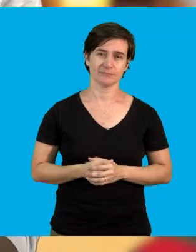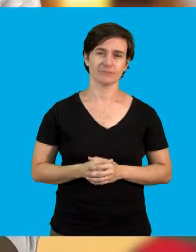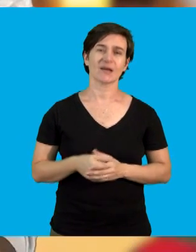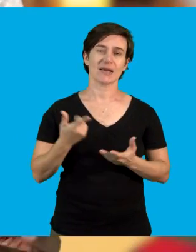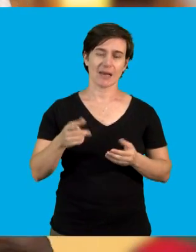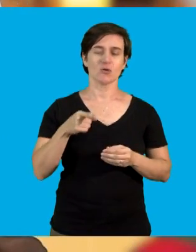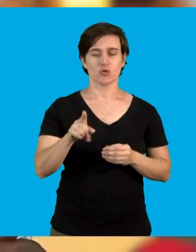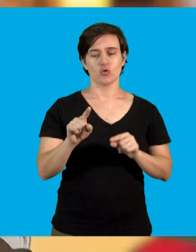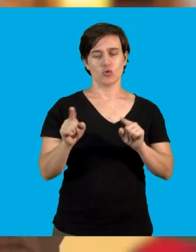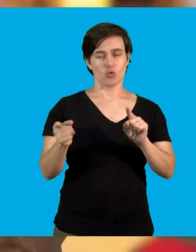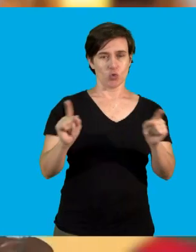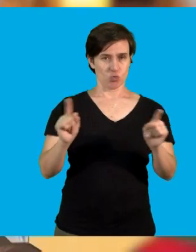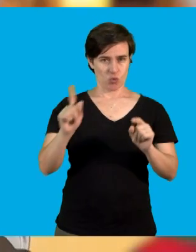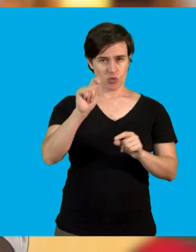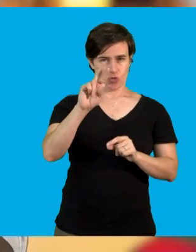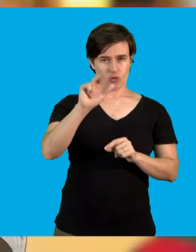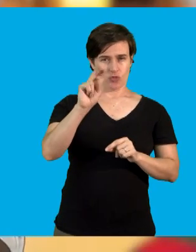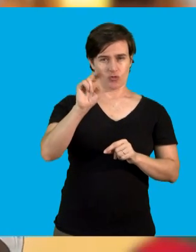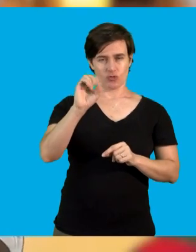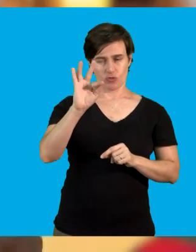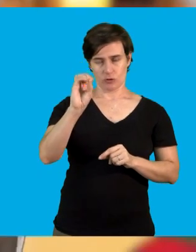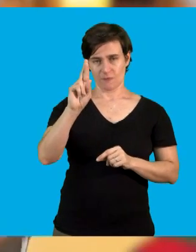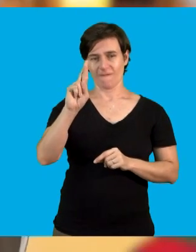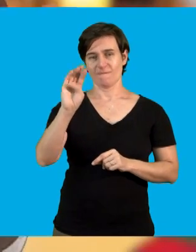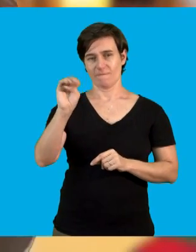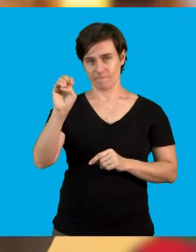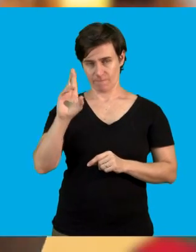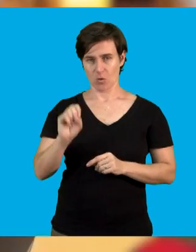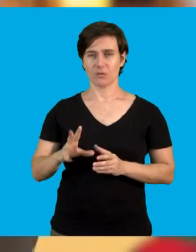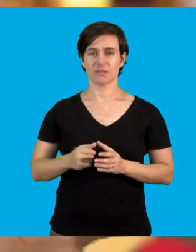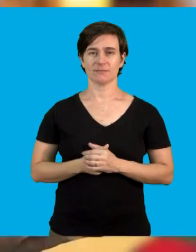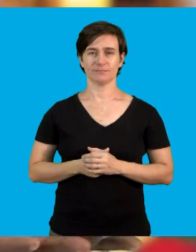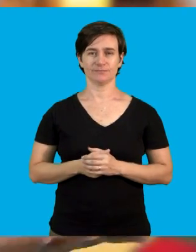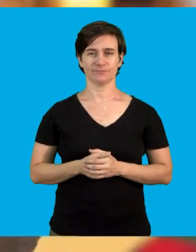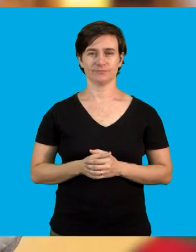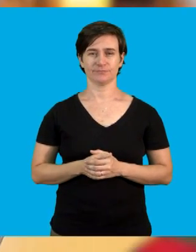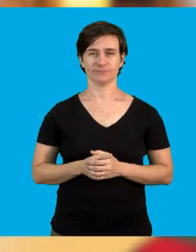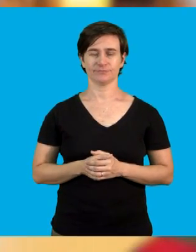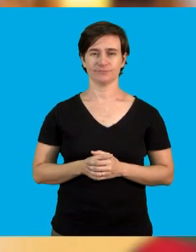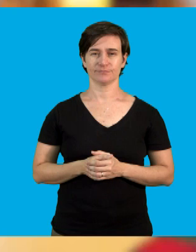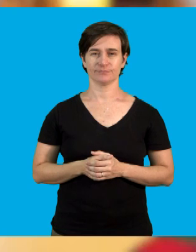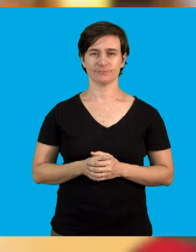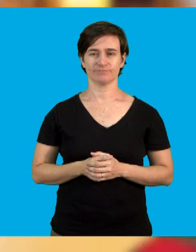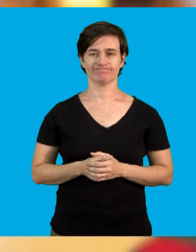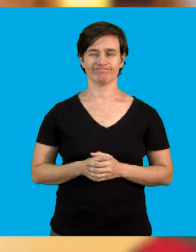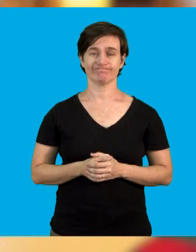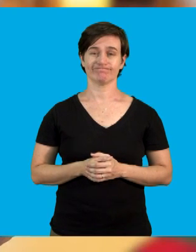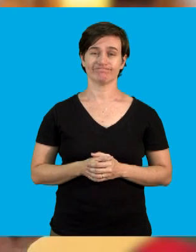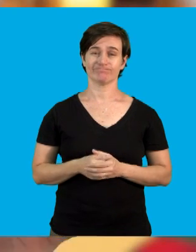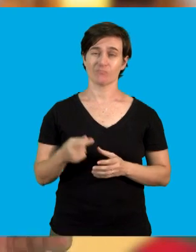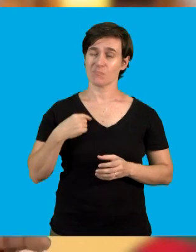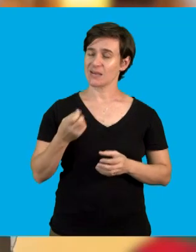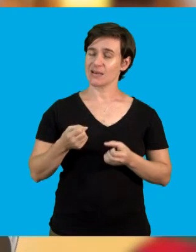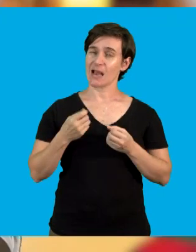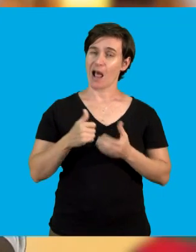those respective transformers, either a step-up transformer or a step-down transformer. So, with all